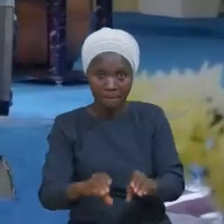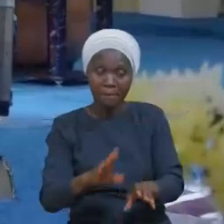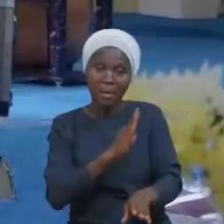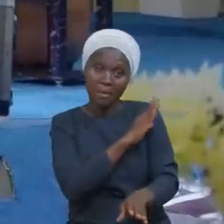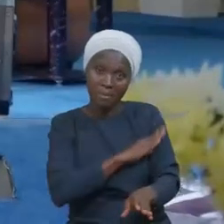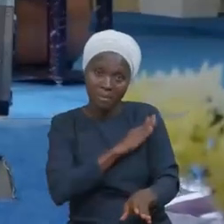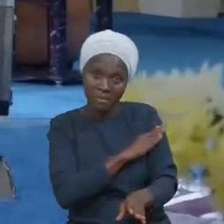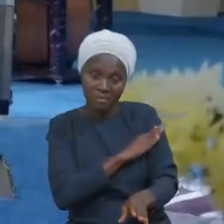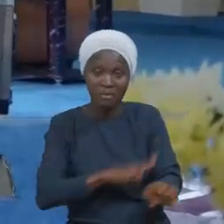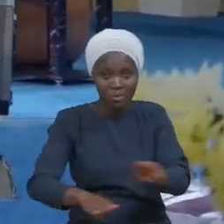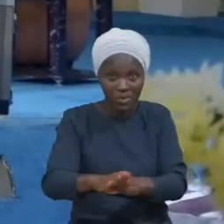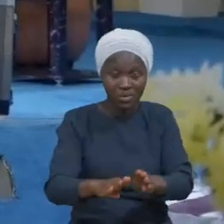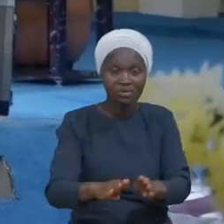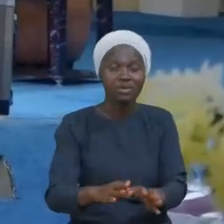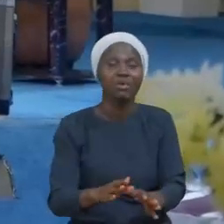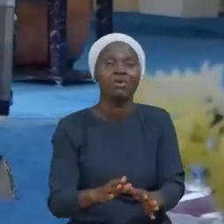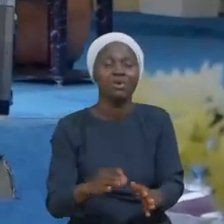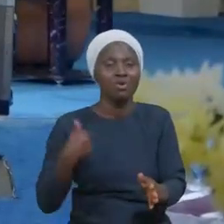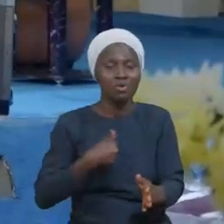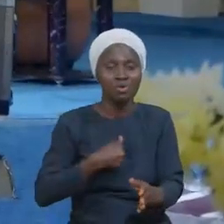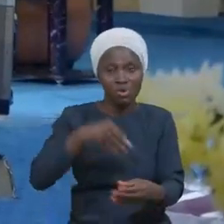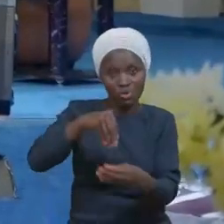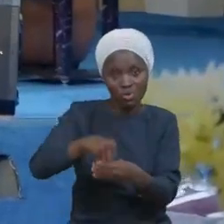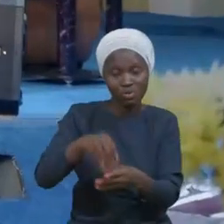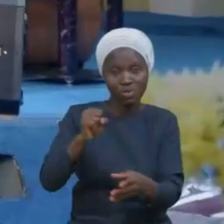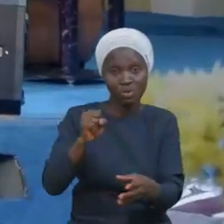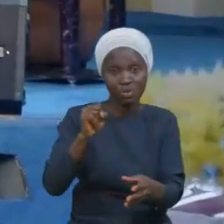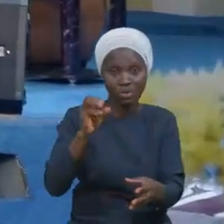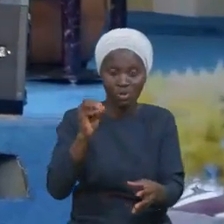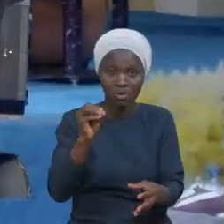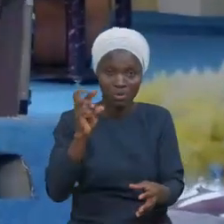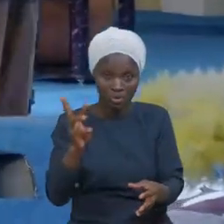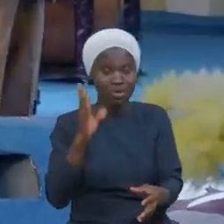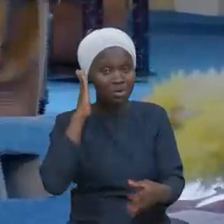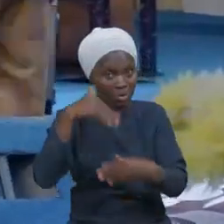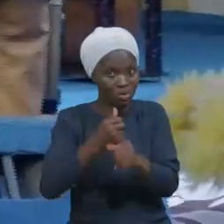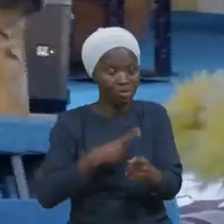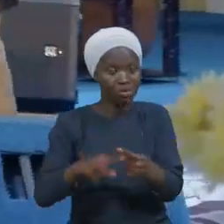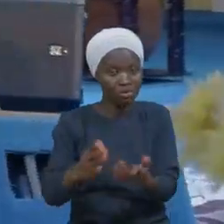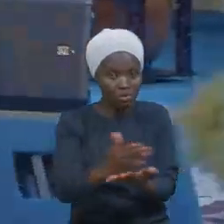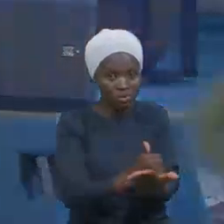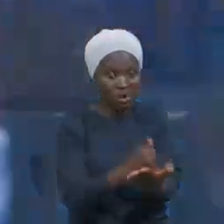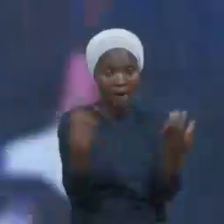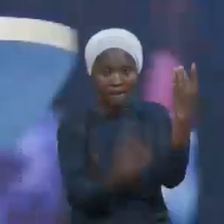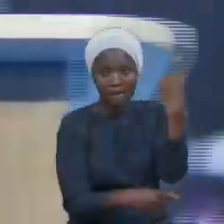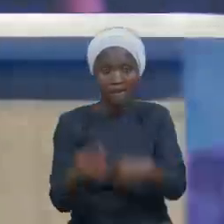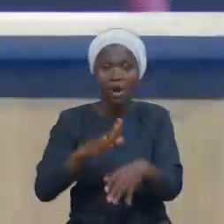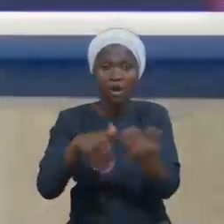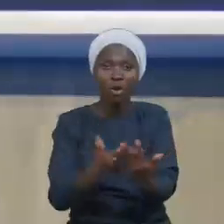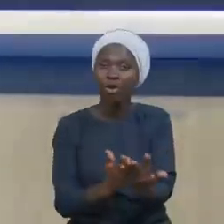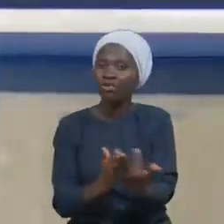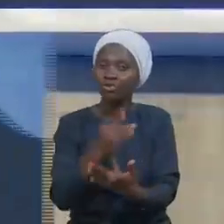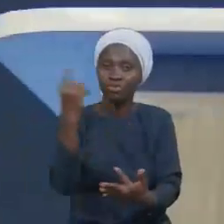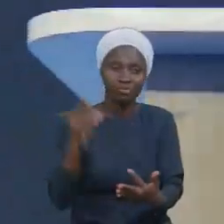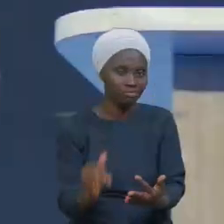sow will make us reap punishment all through eternity. And he said,